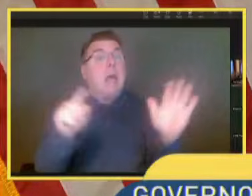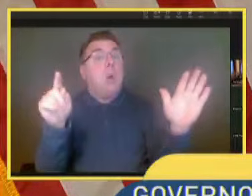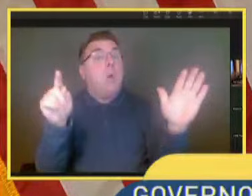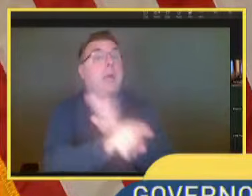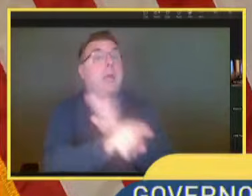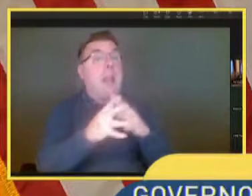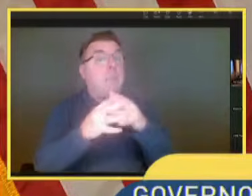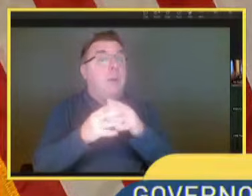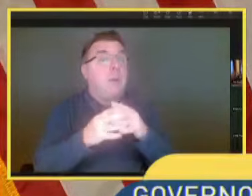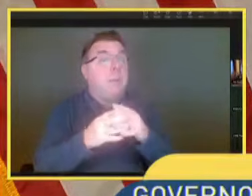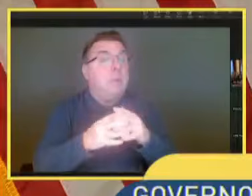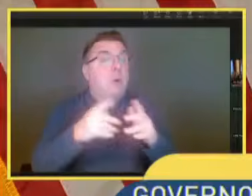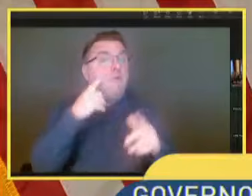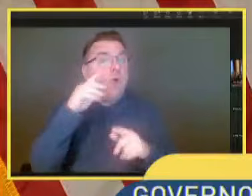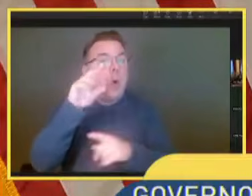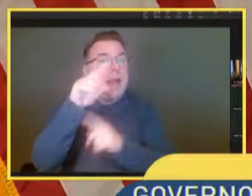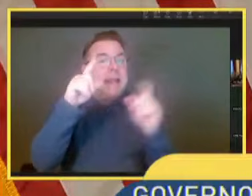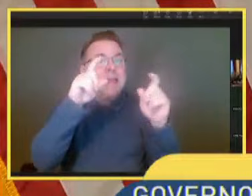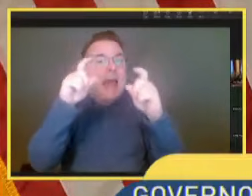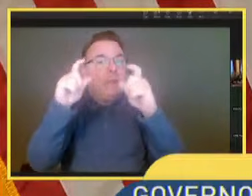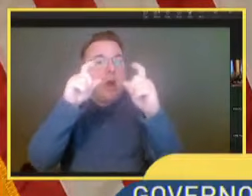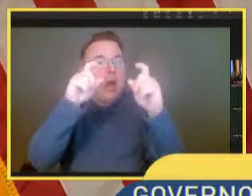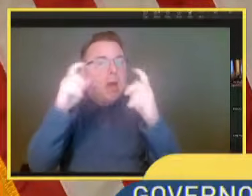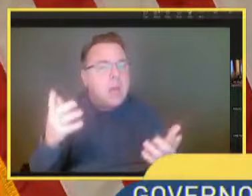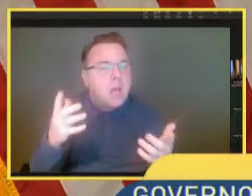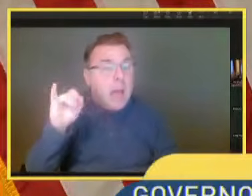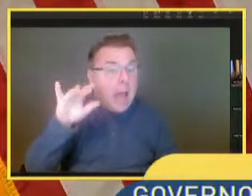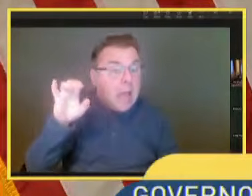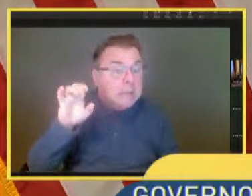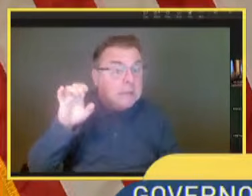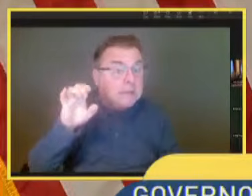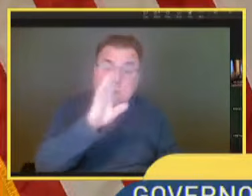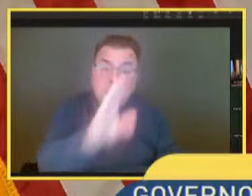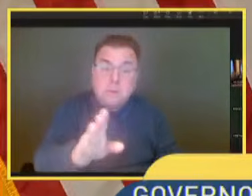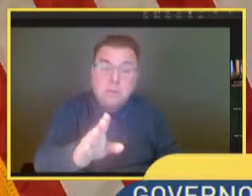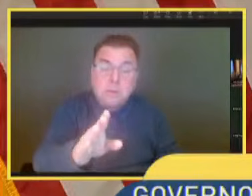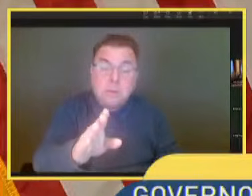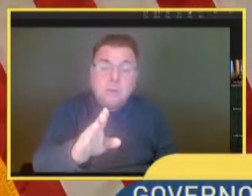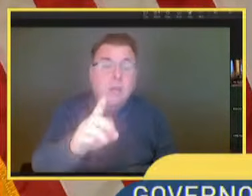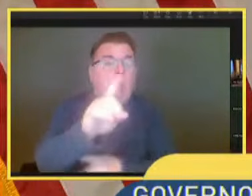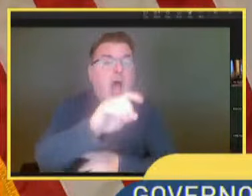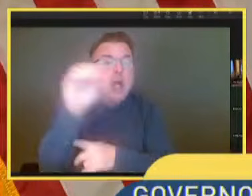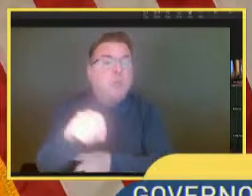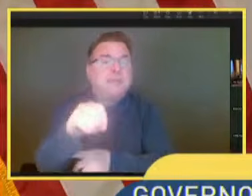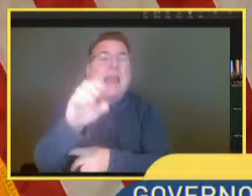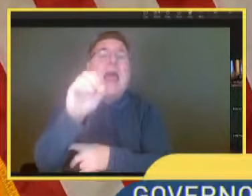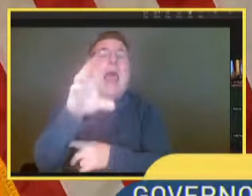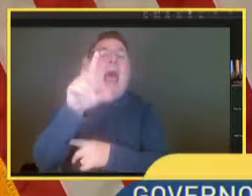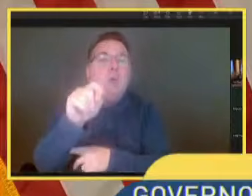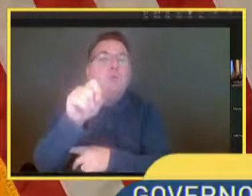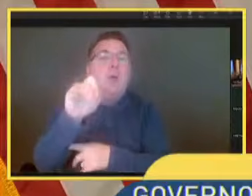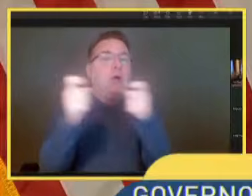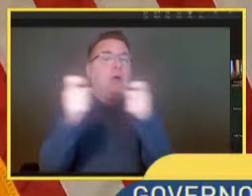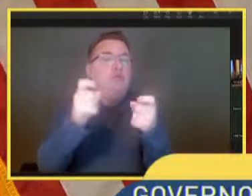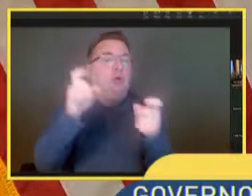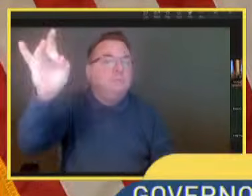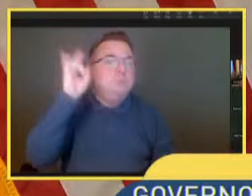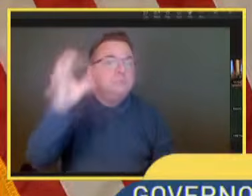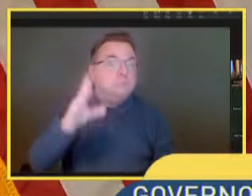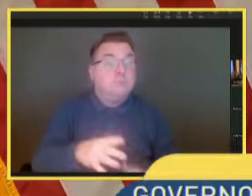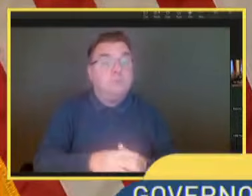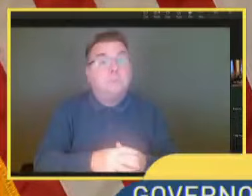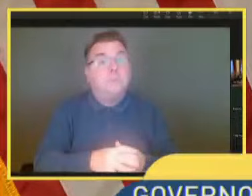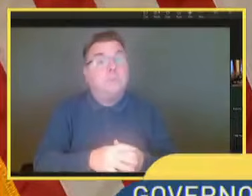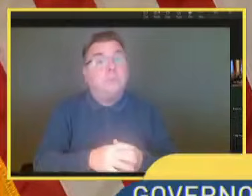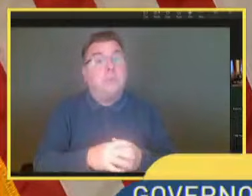camera. ICE is, to be blunt, completely and totally out of control. To say that I'm angry is